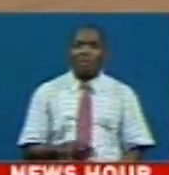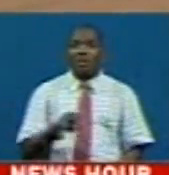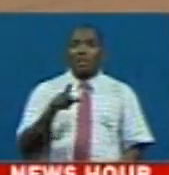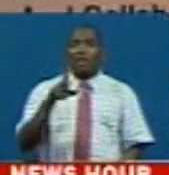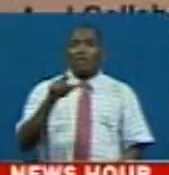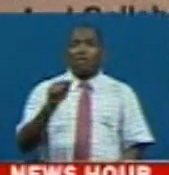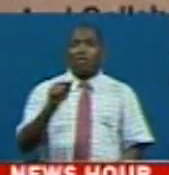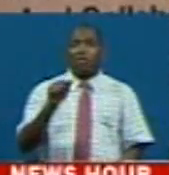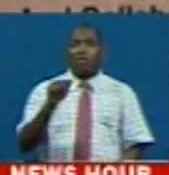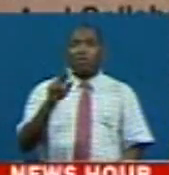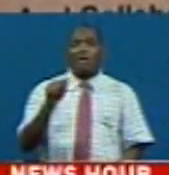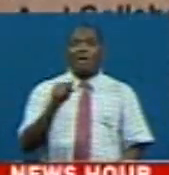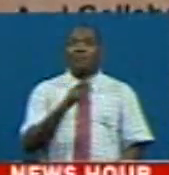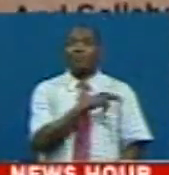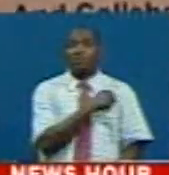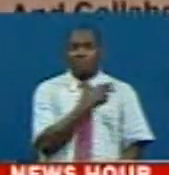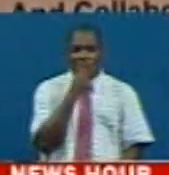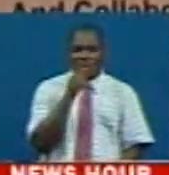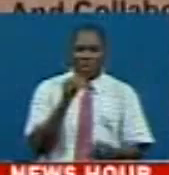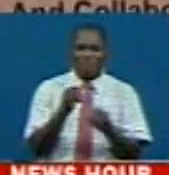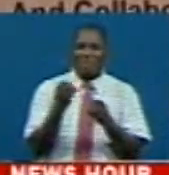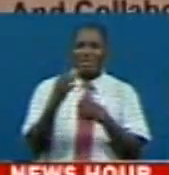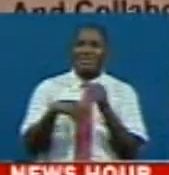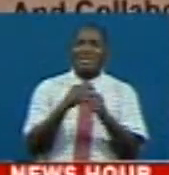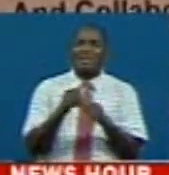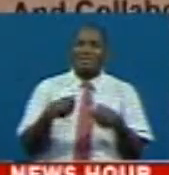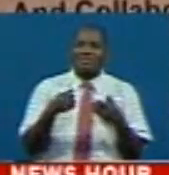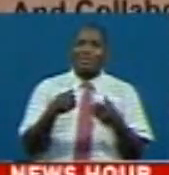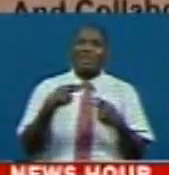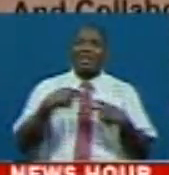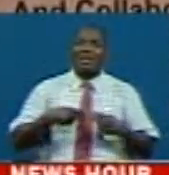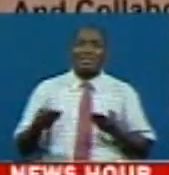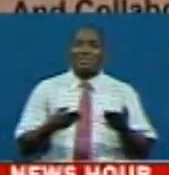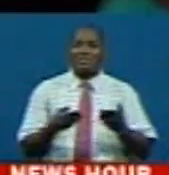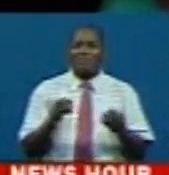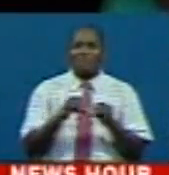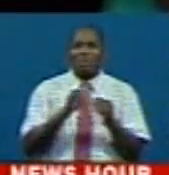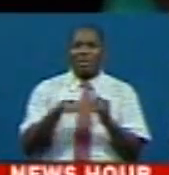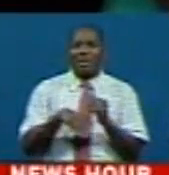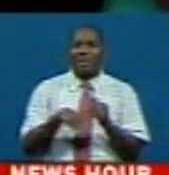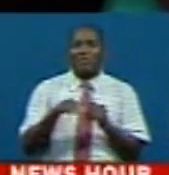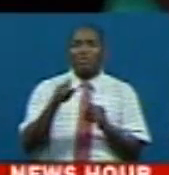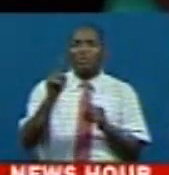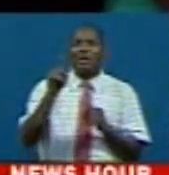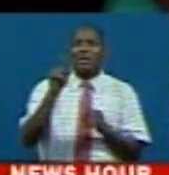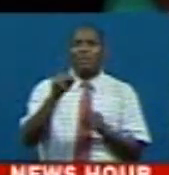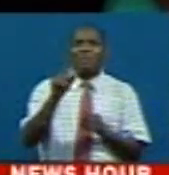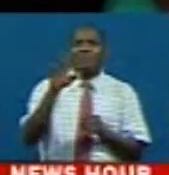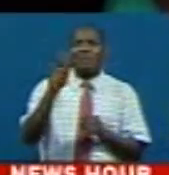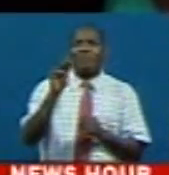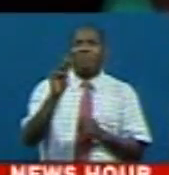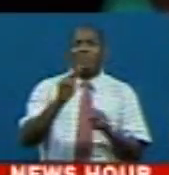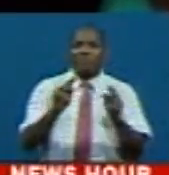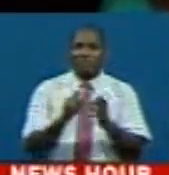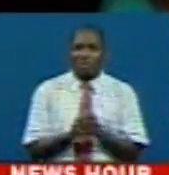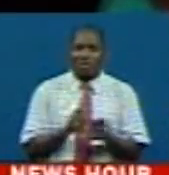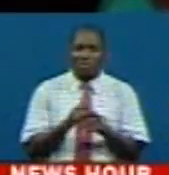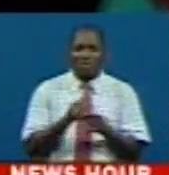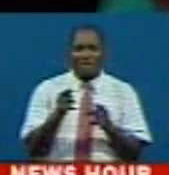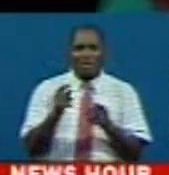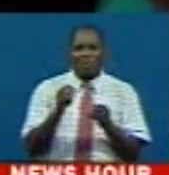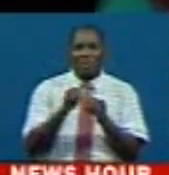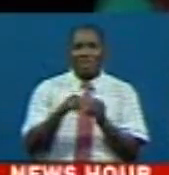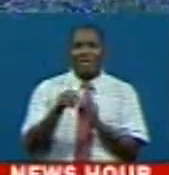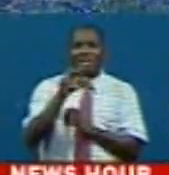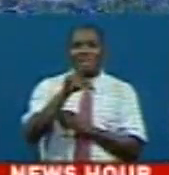The Lora Municipal Hospital has over the years provided health services to over 1.5 million people with an average